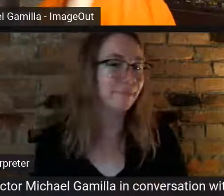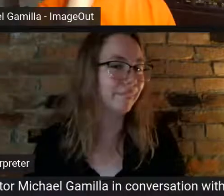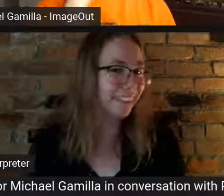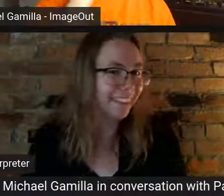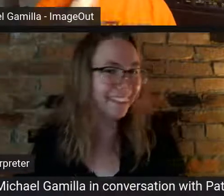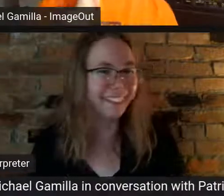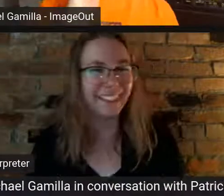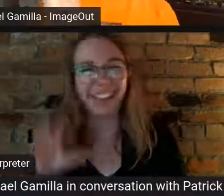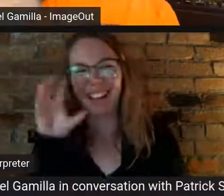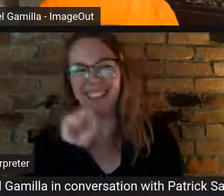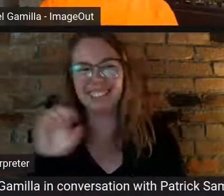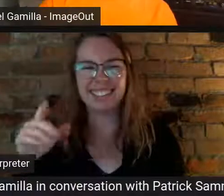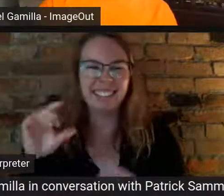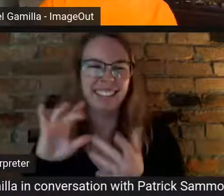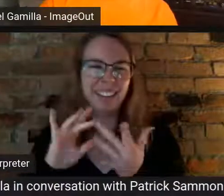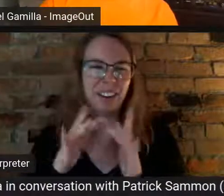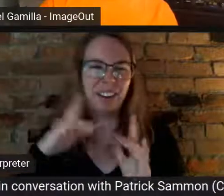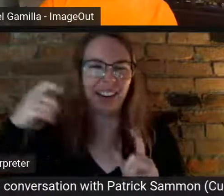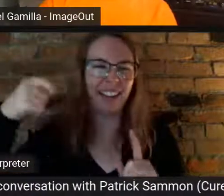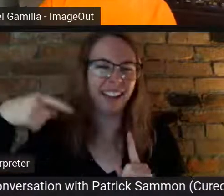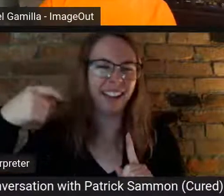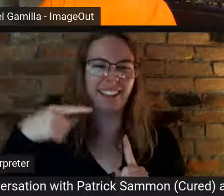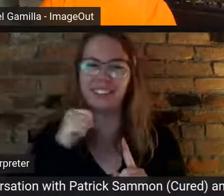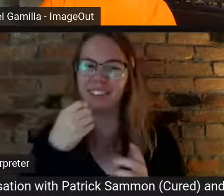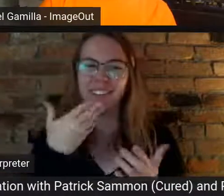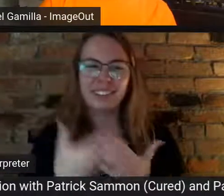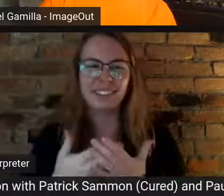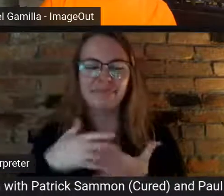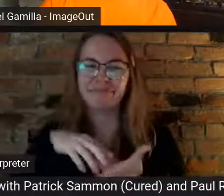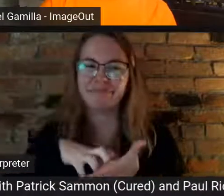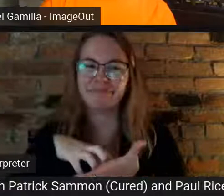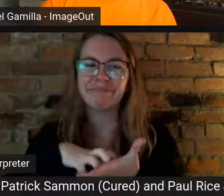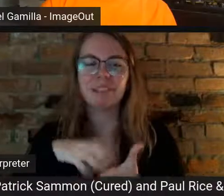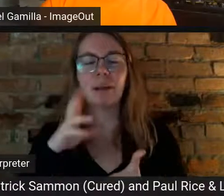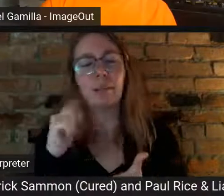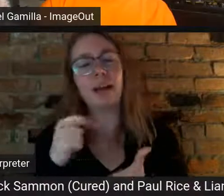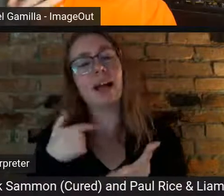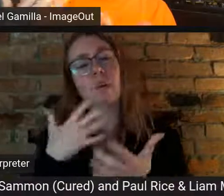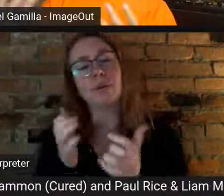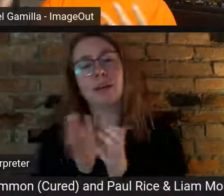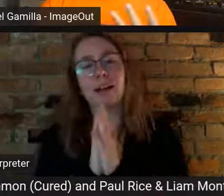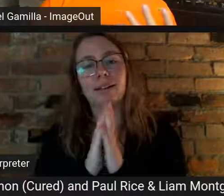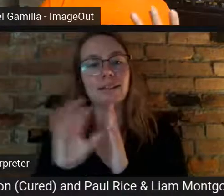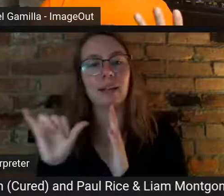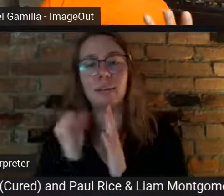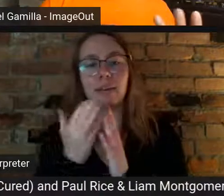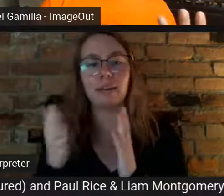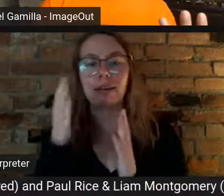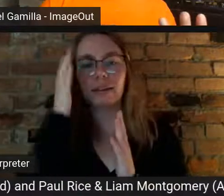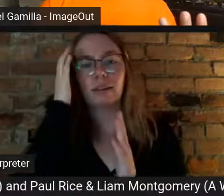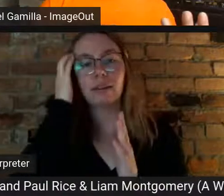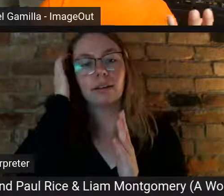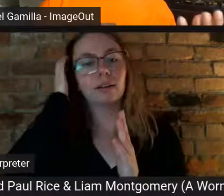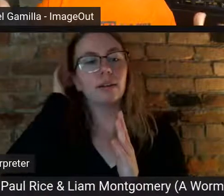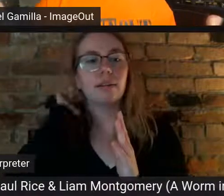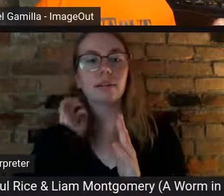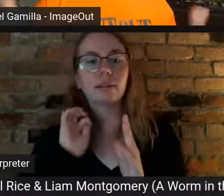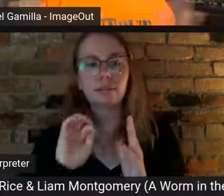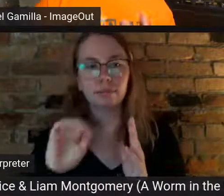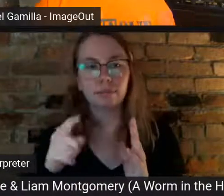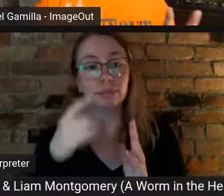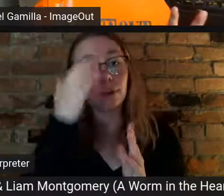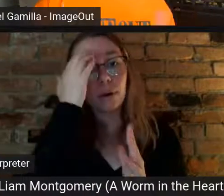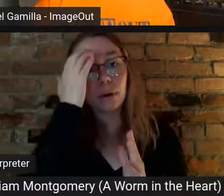I guess he has a bad connection, but I was also just gonna ask you the same thing because, you know,